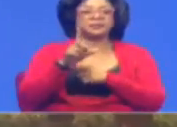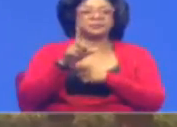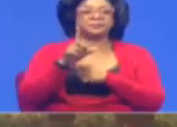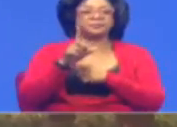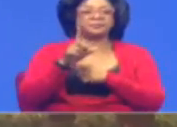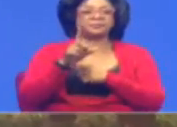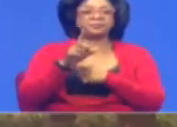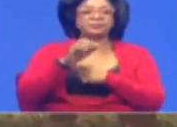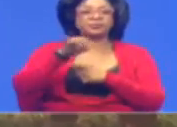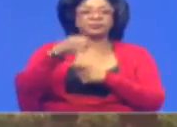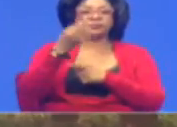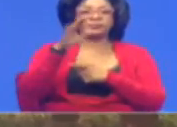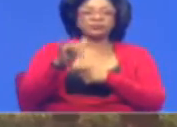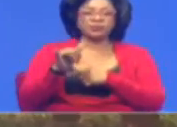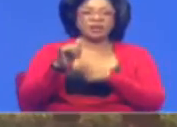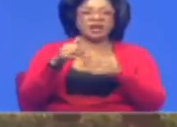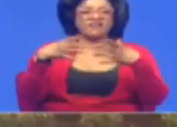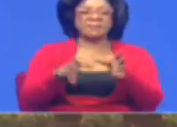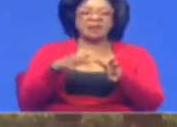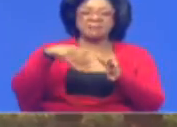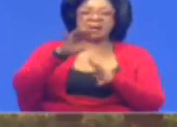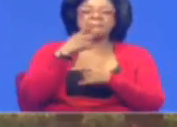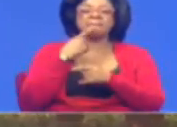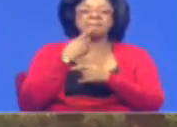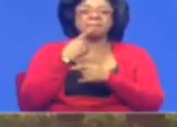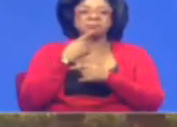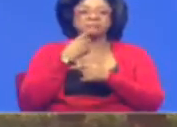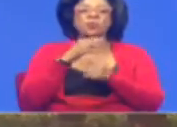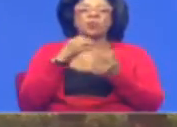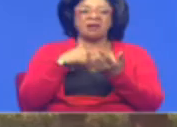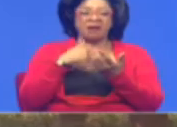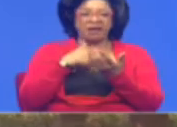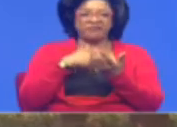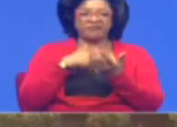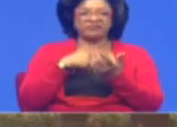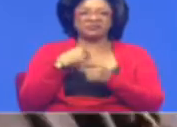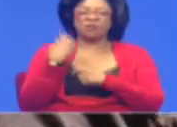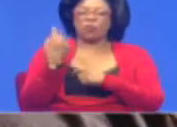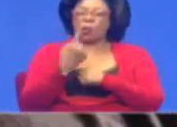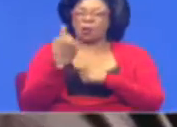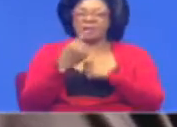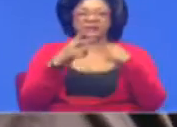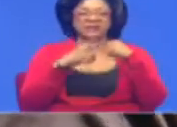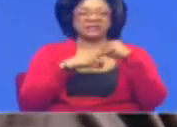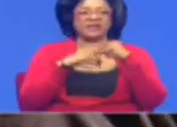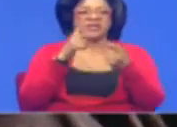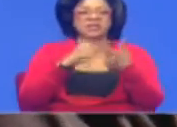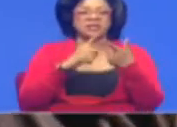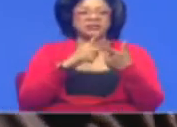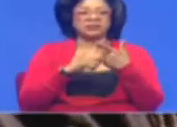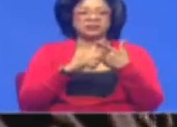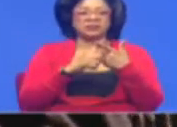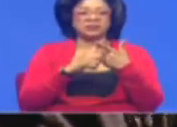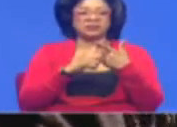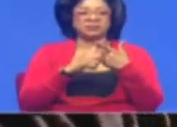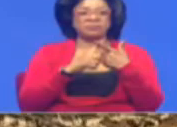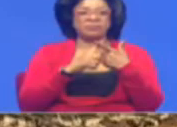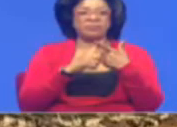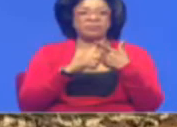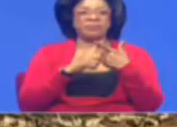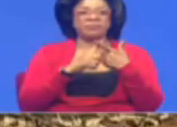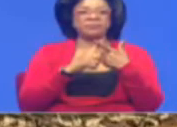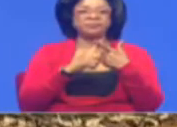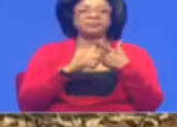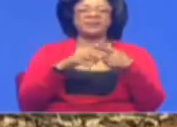and her family were guaranteed that her brother would rest undisturbed for only 7 years. In the heart of a city that